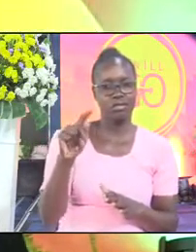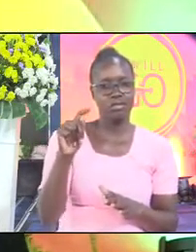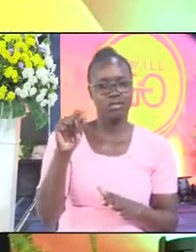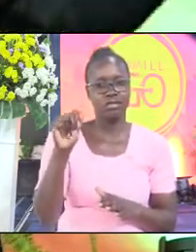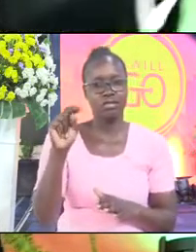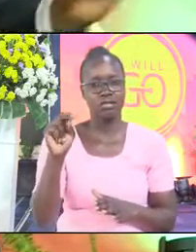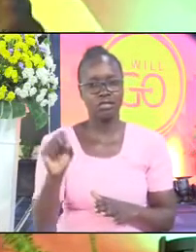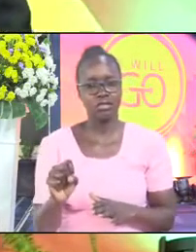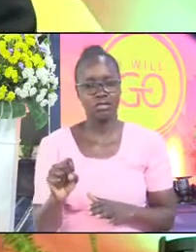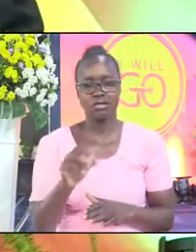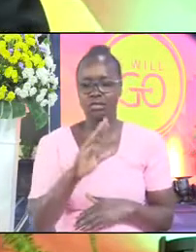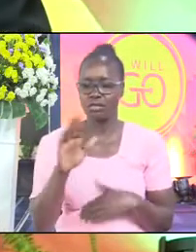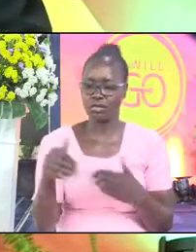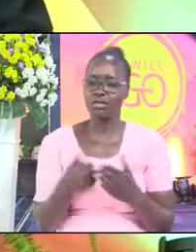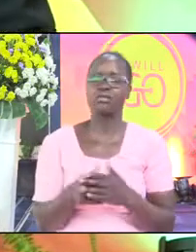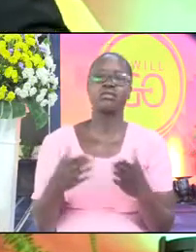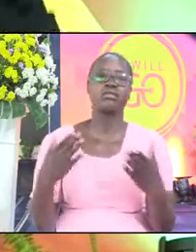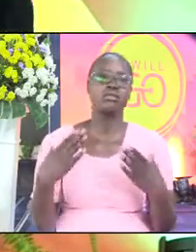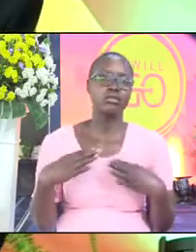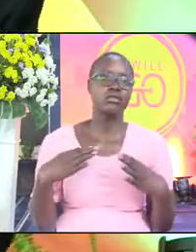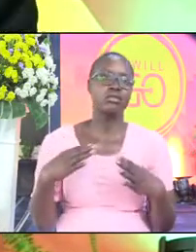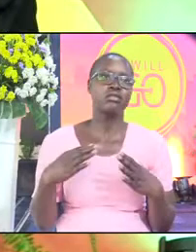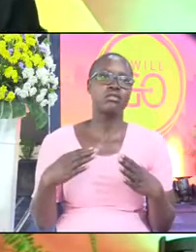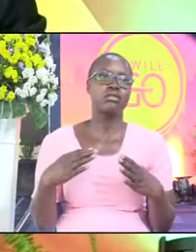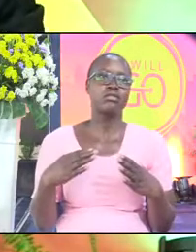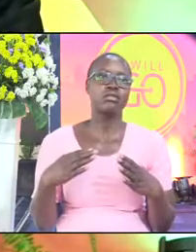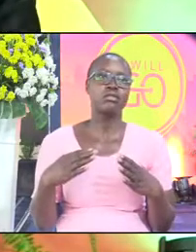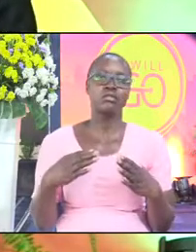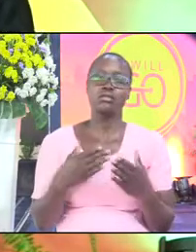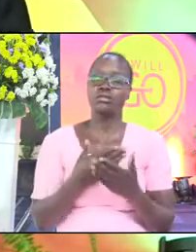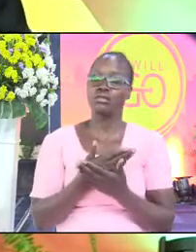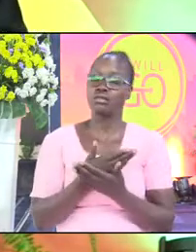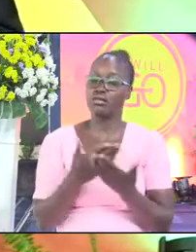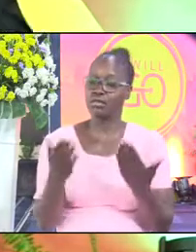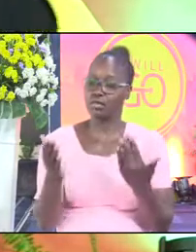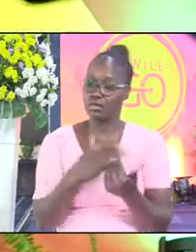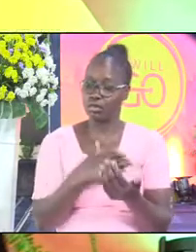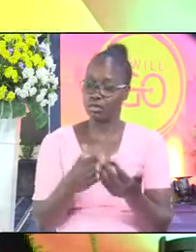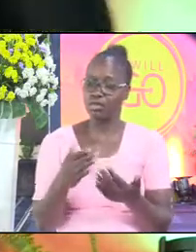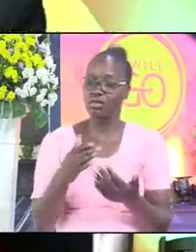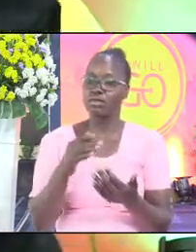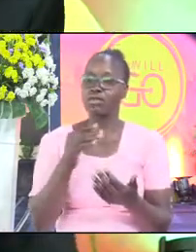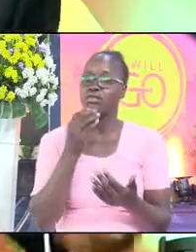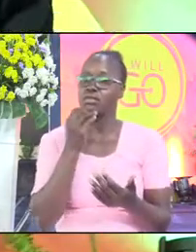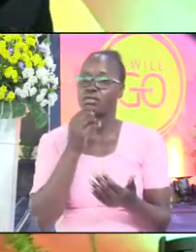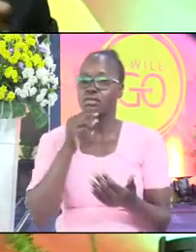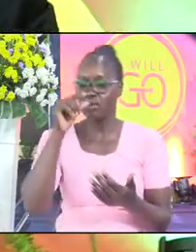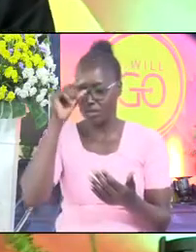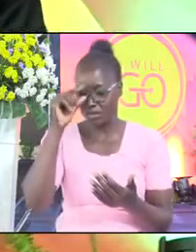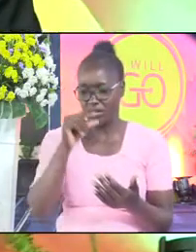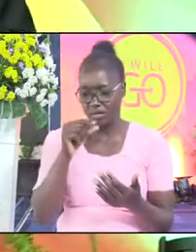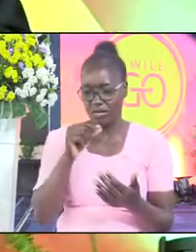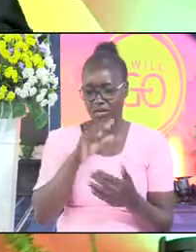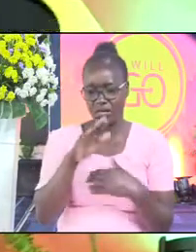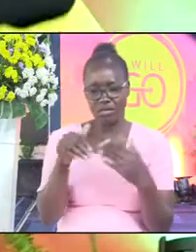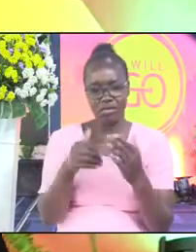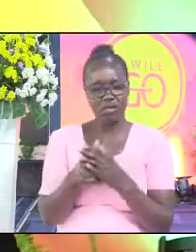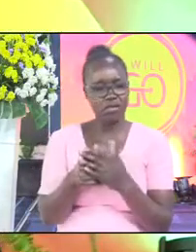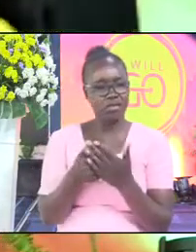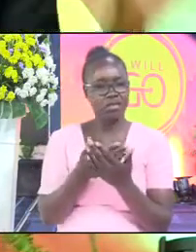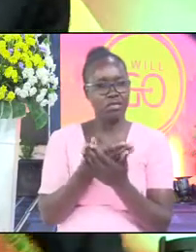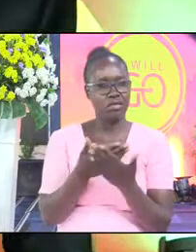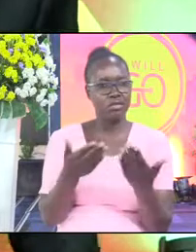and all people, whether they be Jews or Gentiles, Protestants or